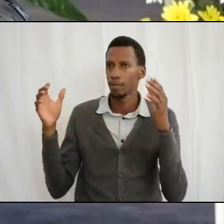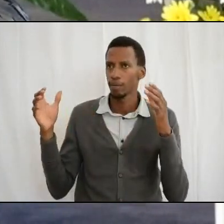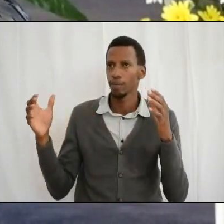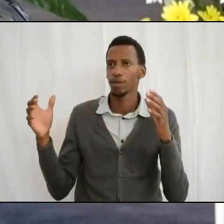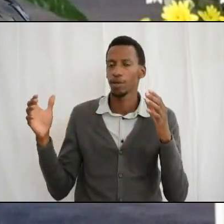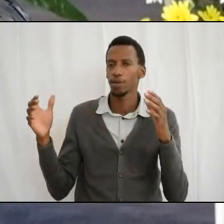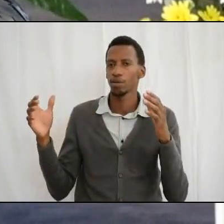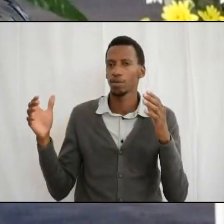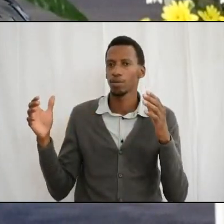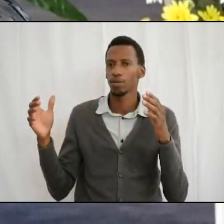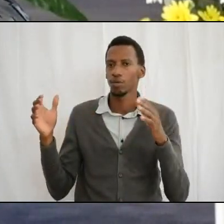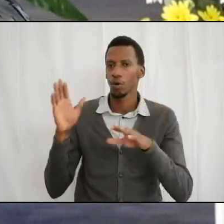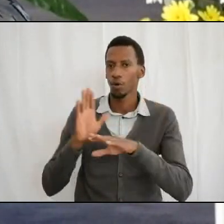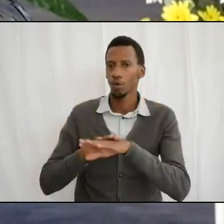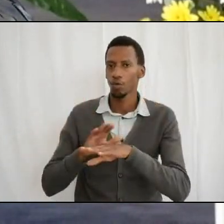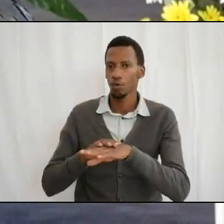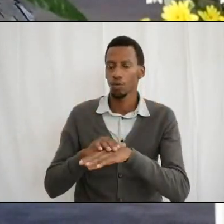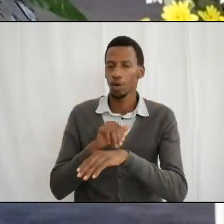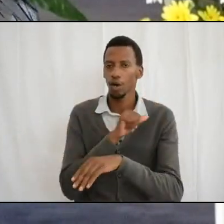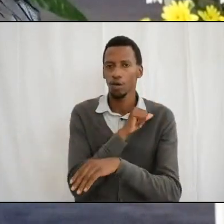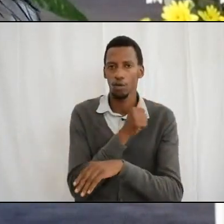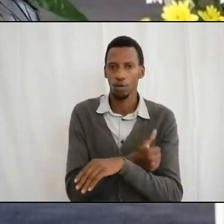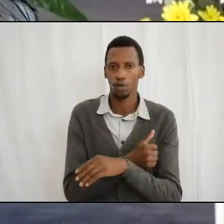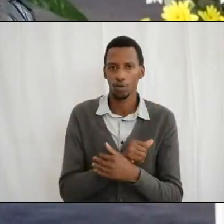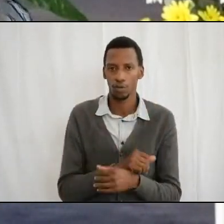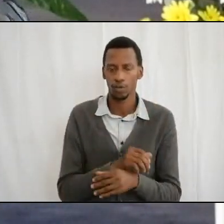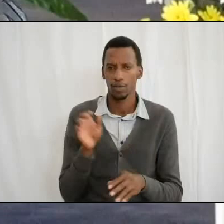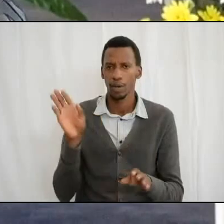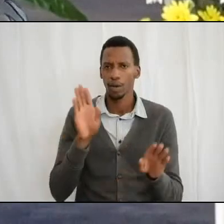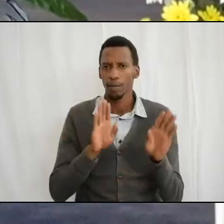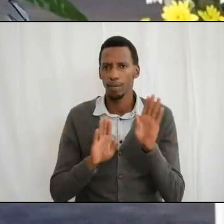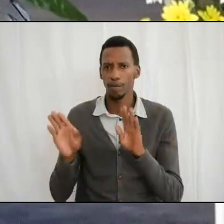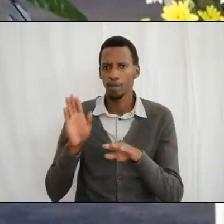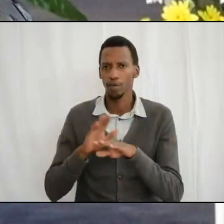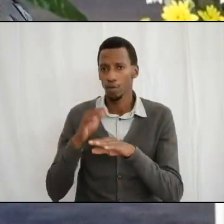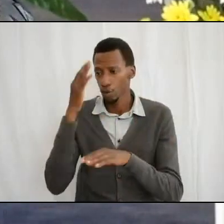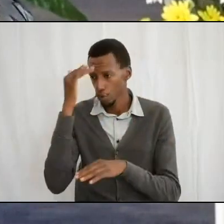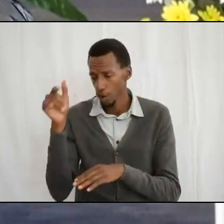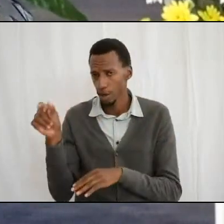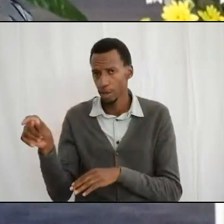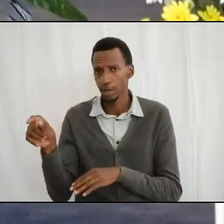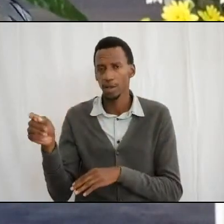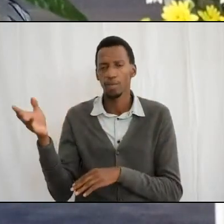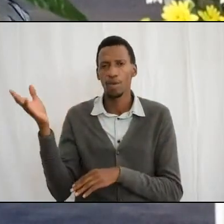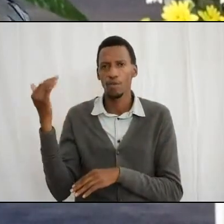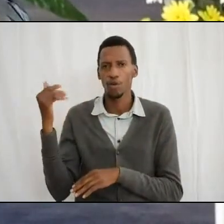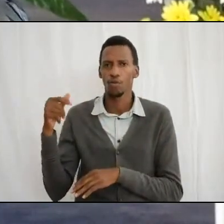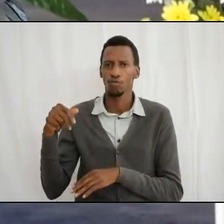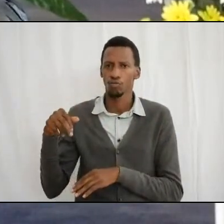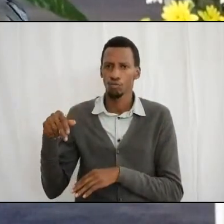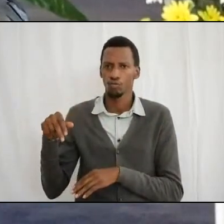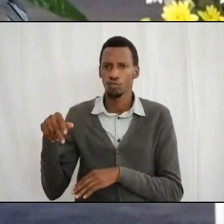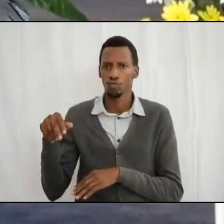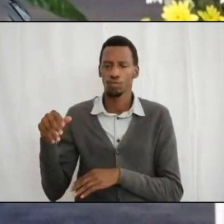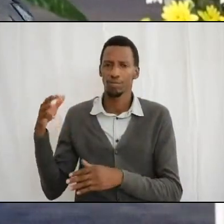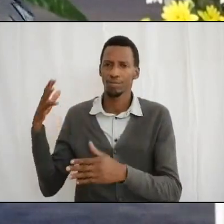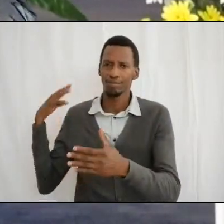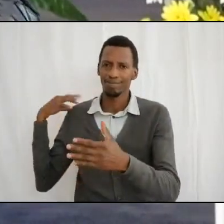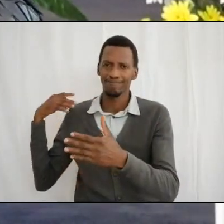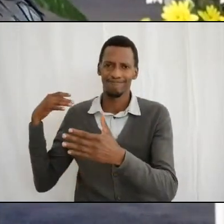moral authority. He has moral authority because he has been walking the walk all